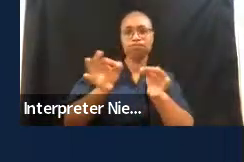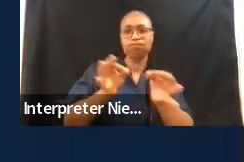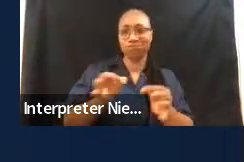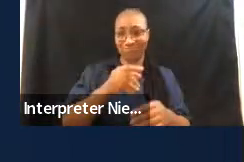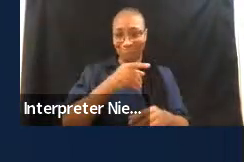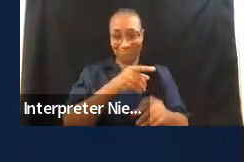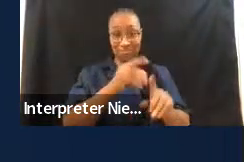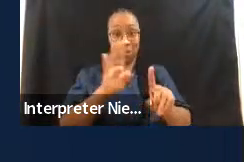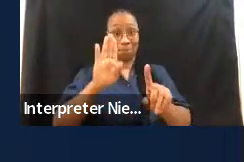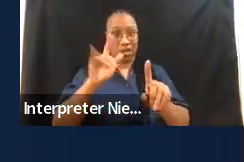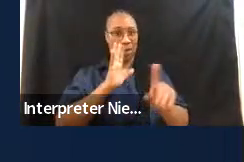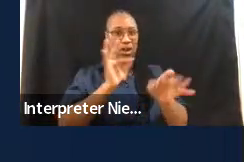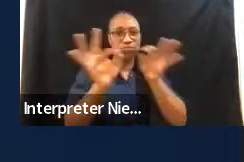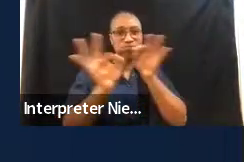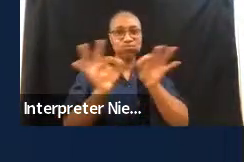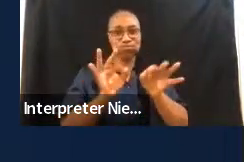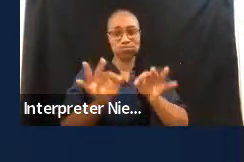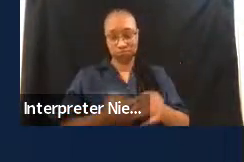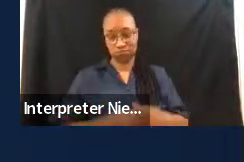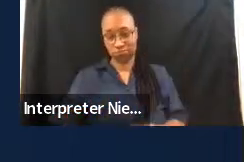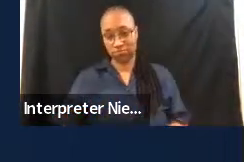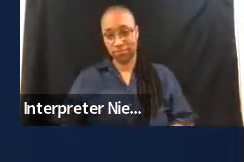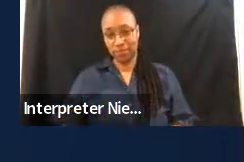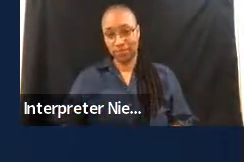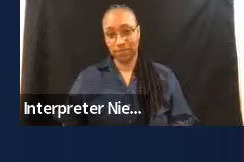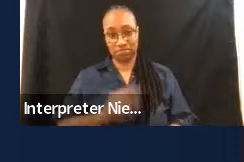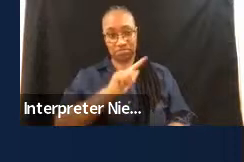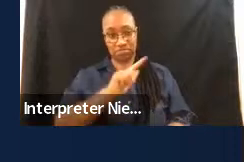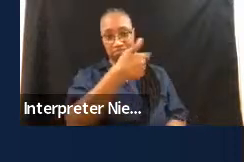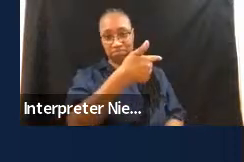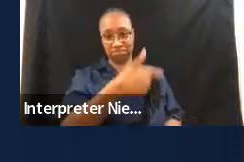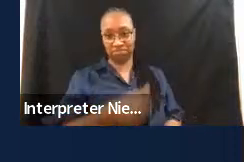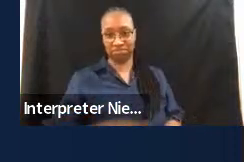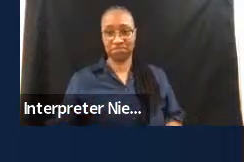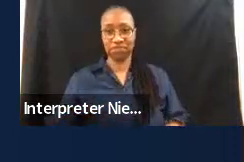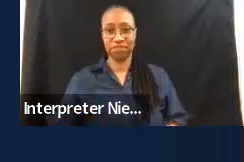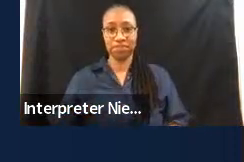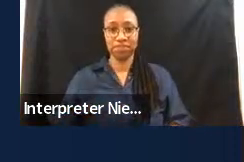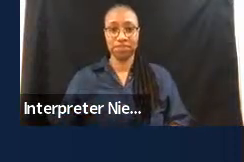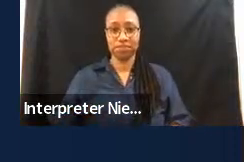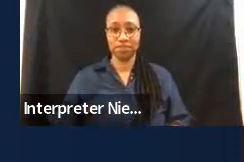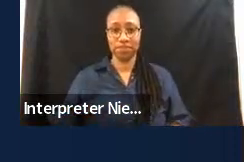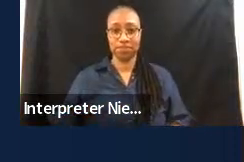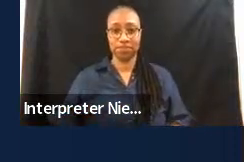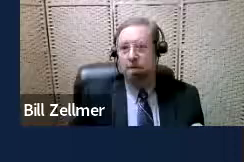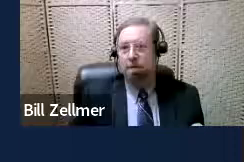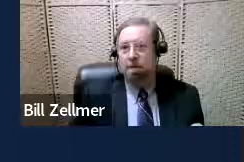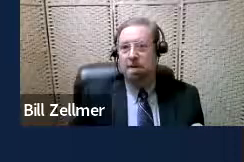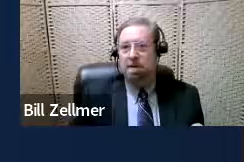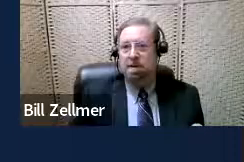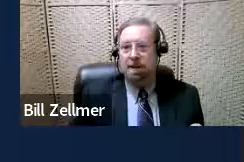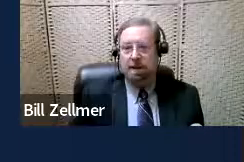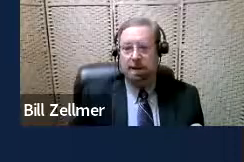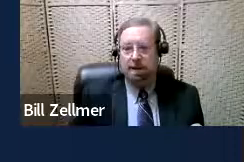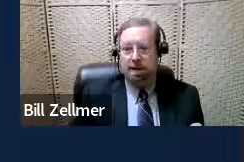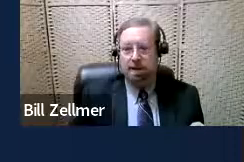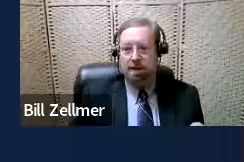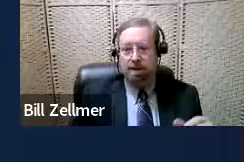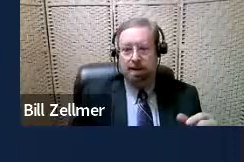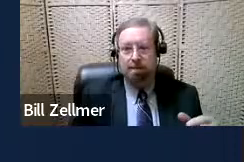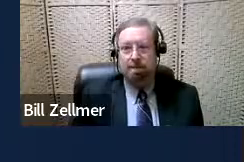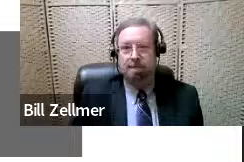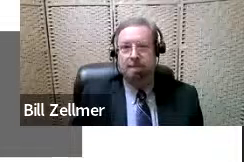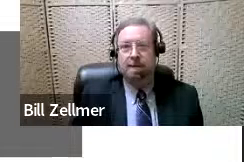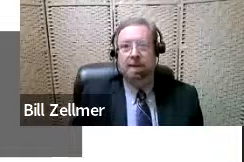yours. Thank you so much, Bobby. So let me see that this works. I want to click forward the slide.